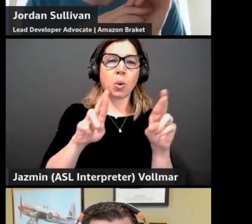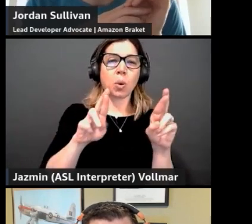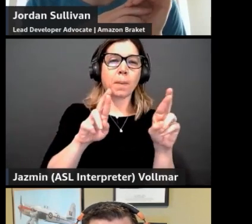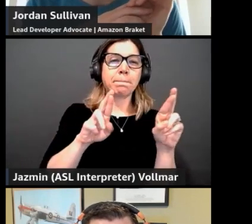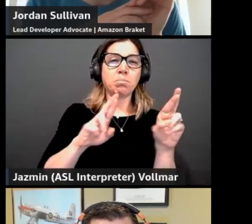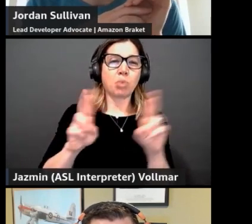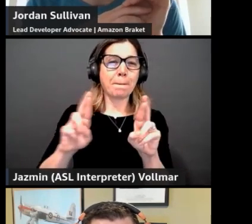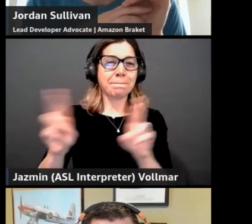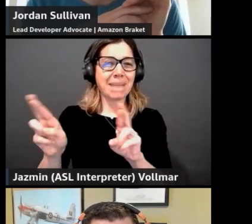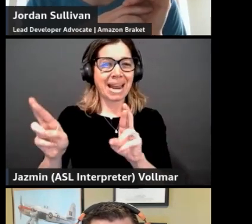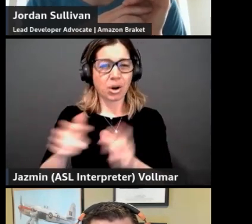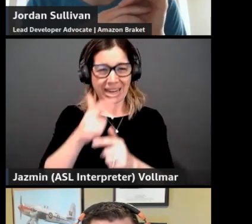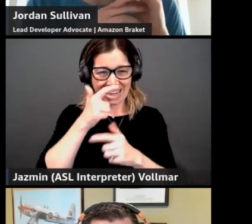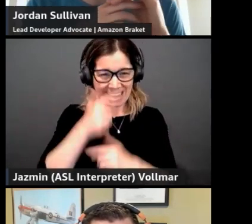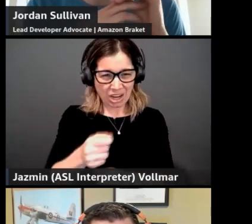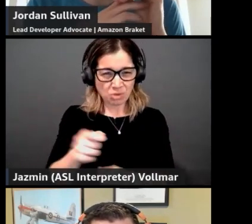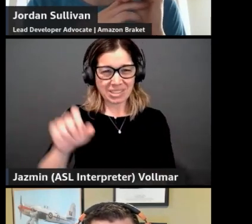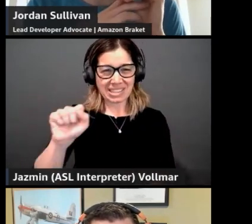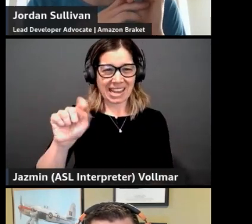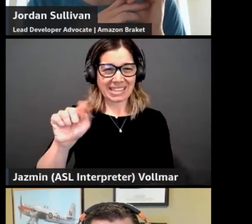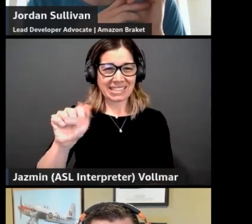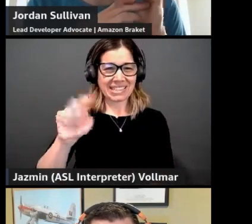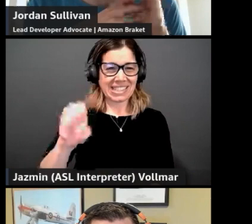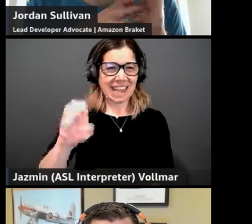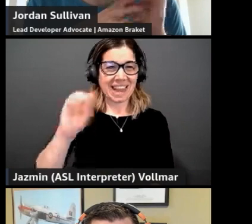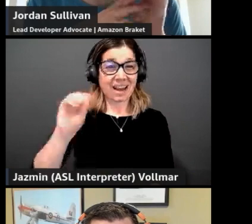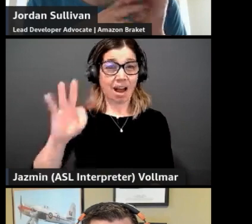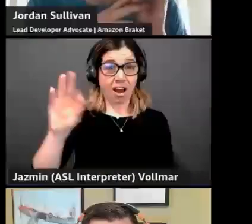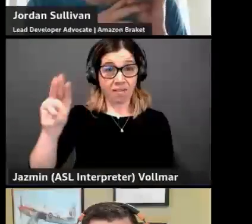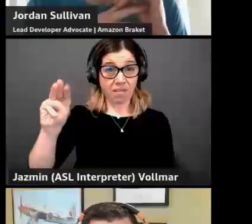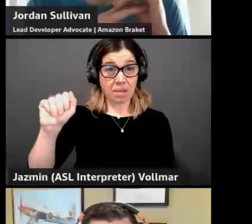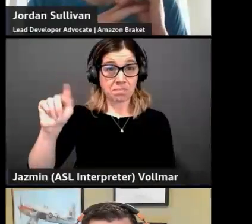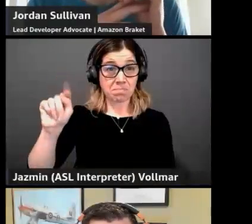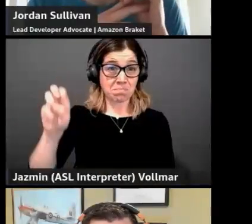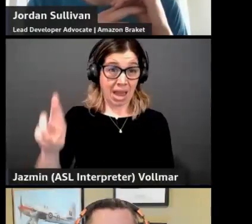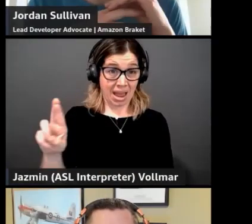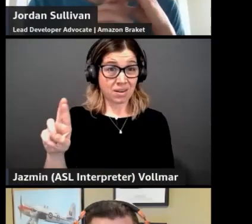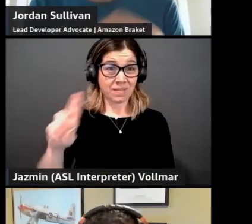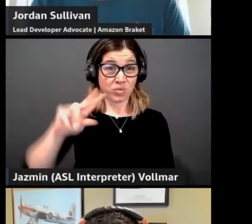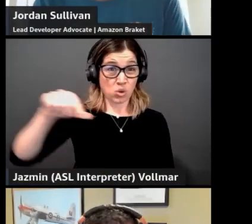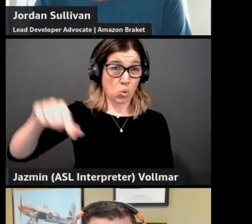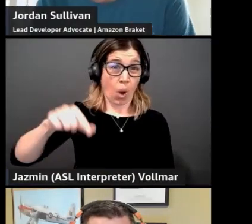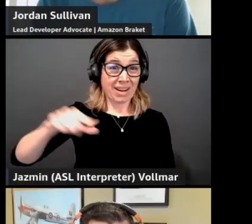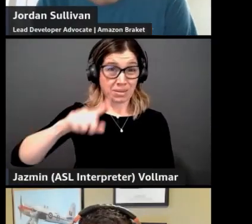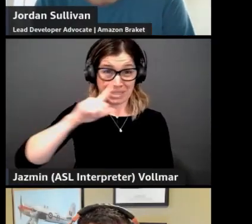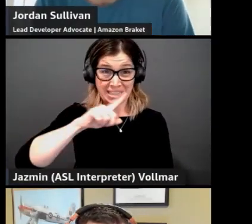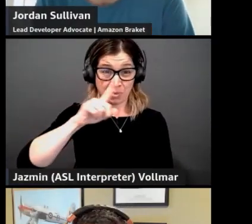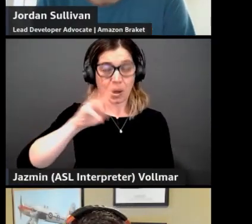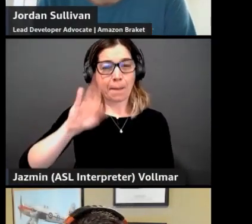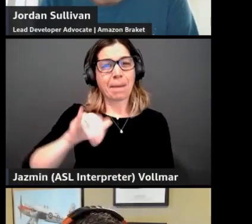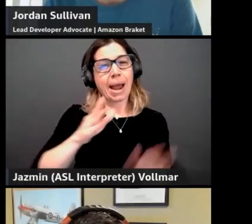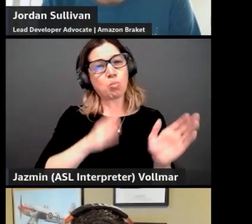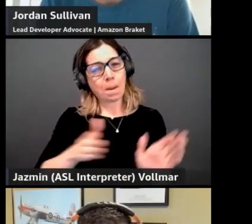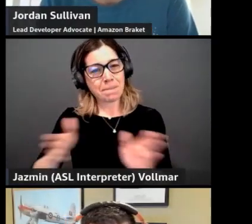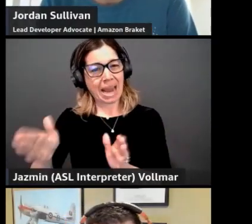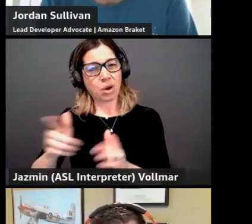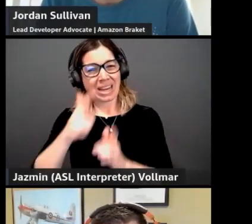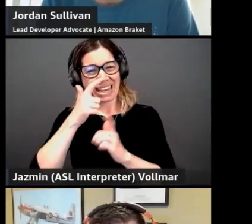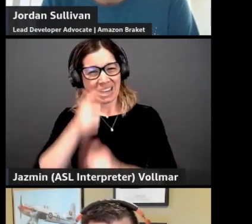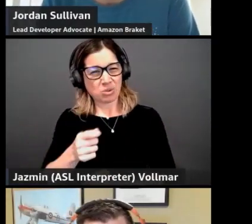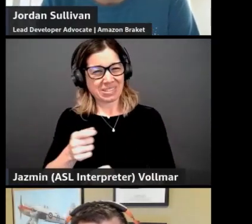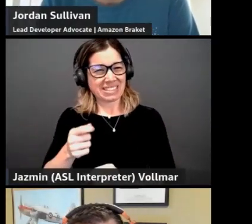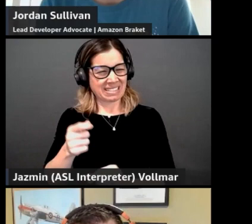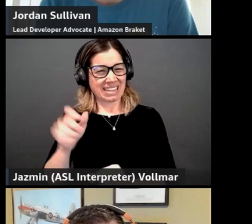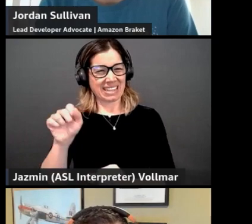an interesting state of matter. We're trying to perform quantum simulation by preparing an interesting state of matter. And